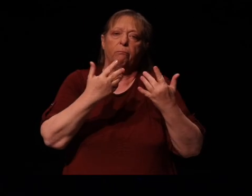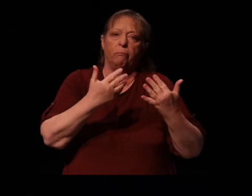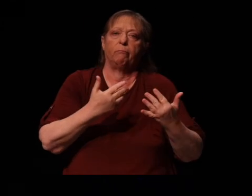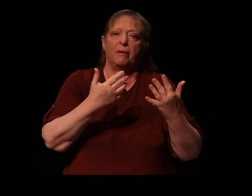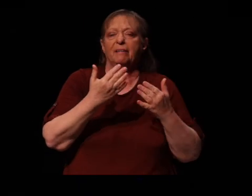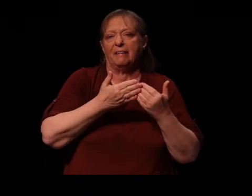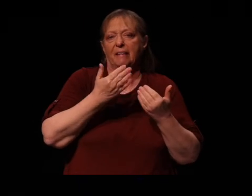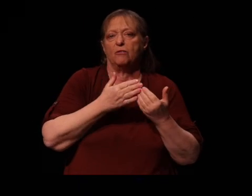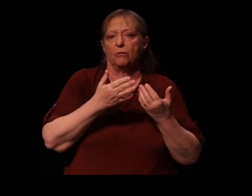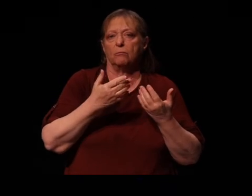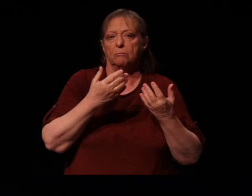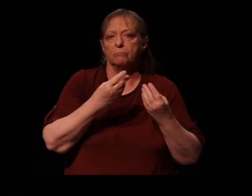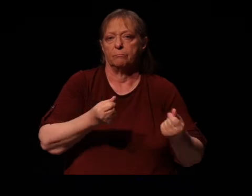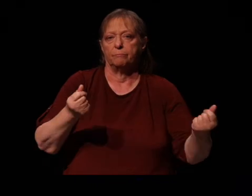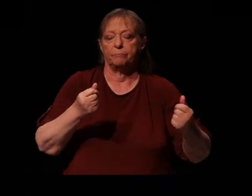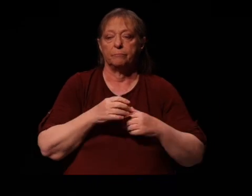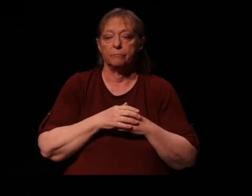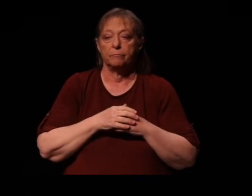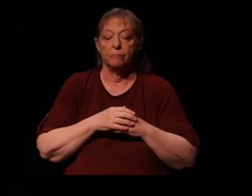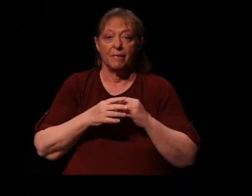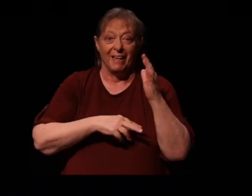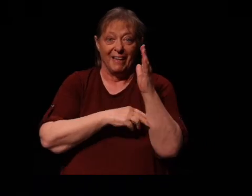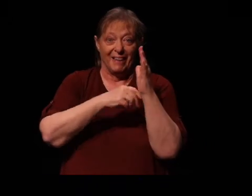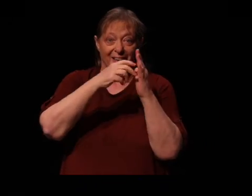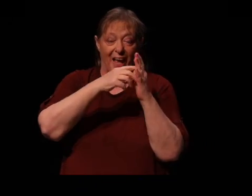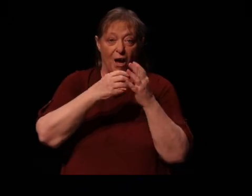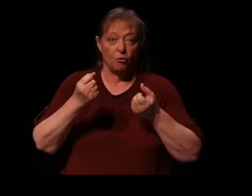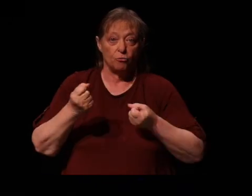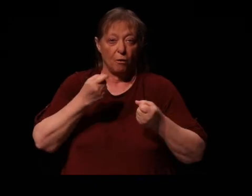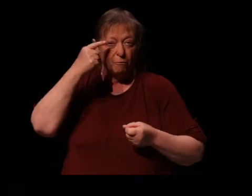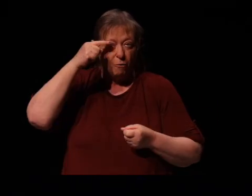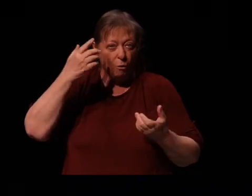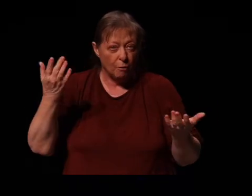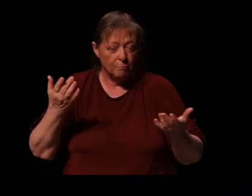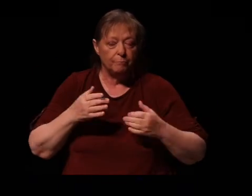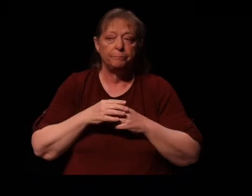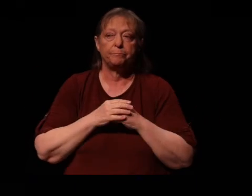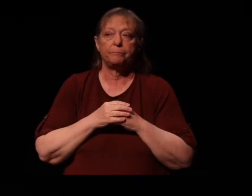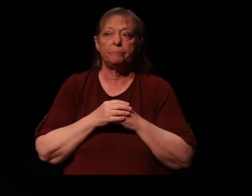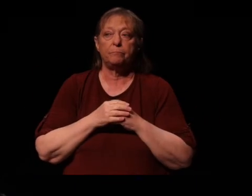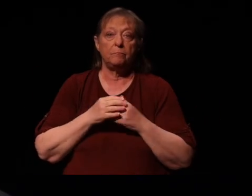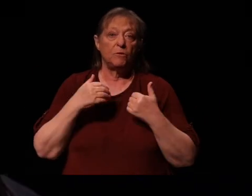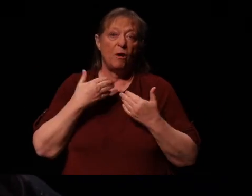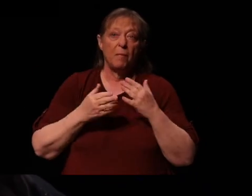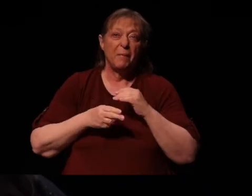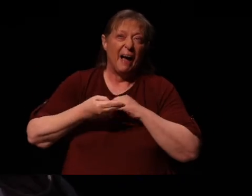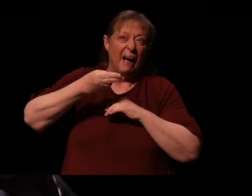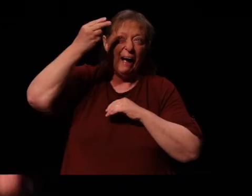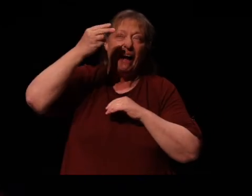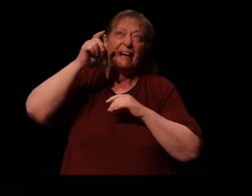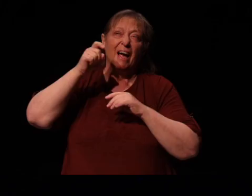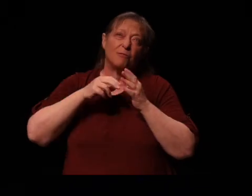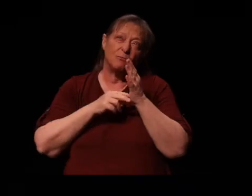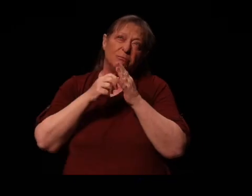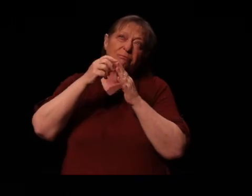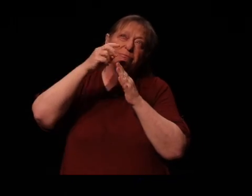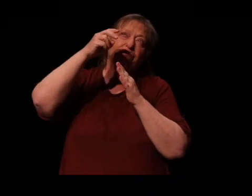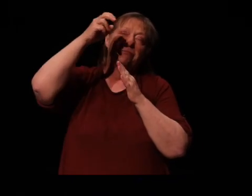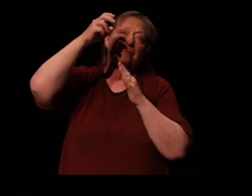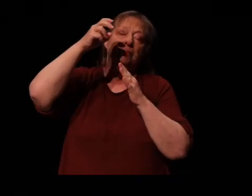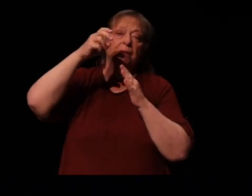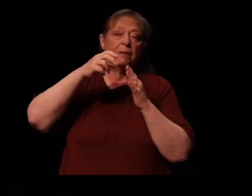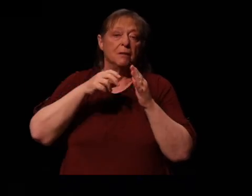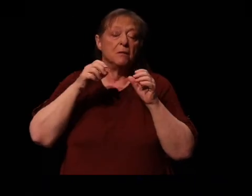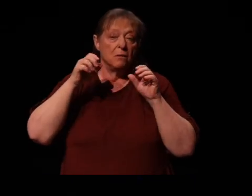that particular scenario. The ladder trucks are designed so that if you have high areas that you need to be able to get